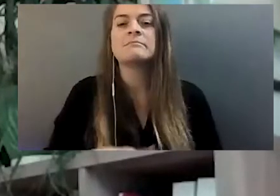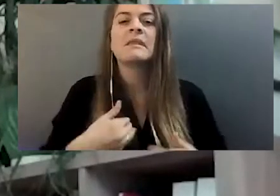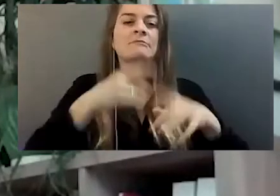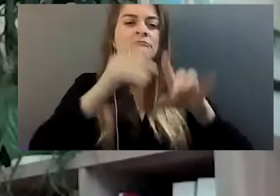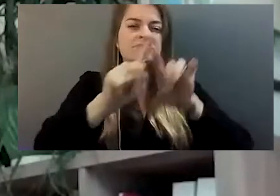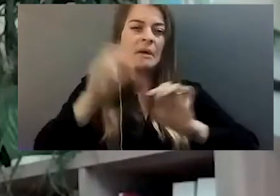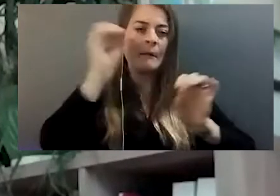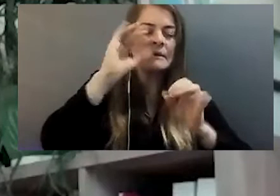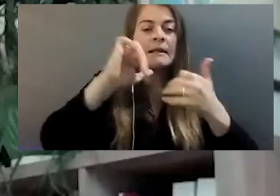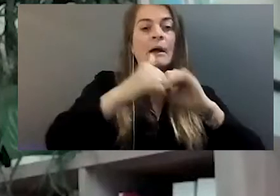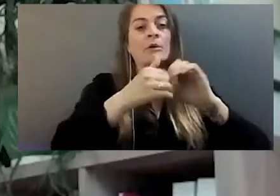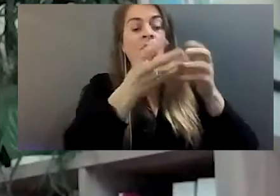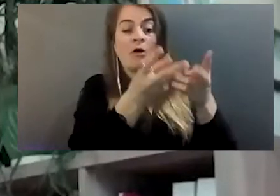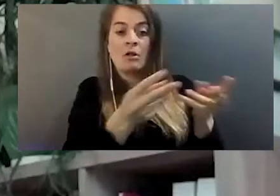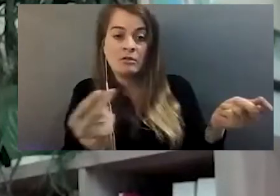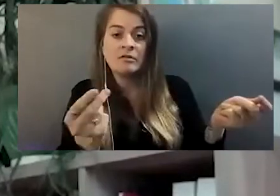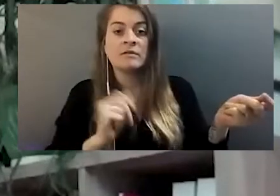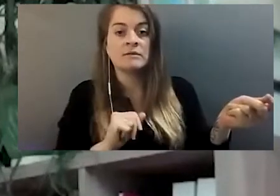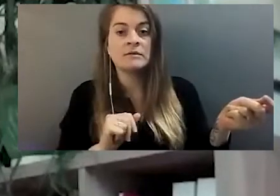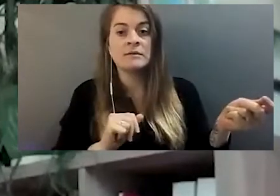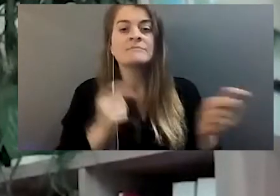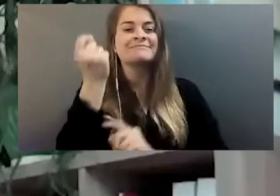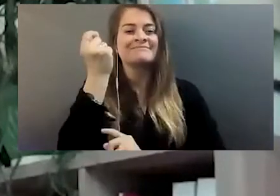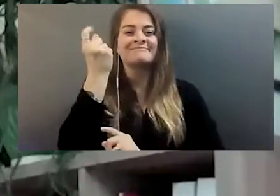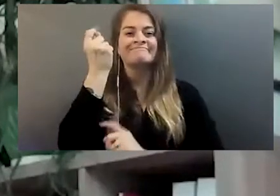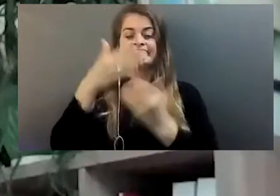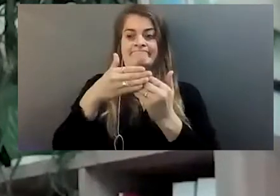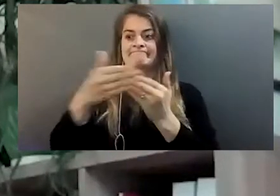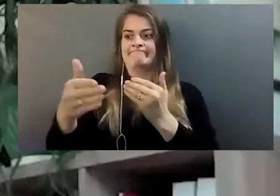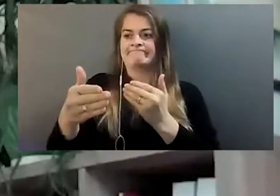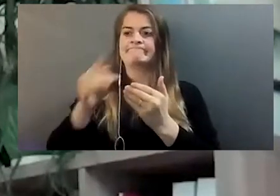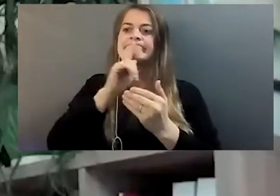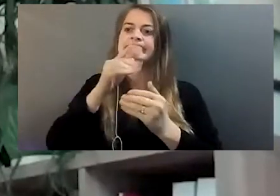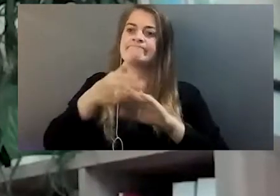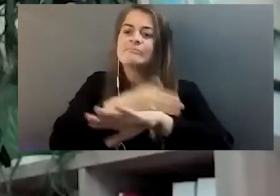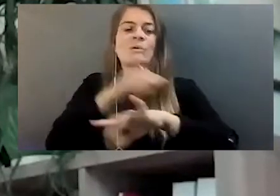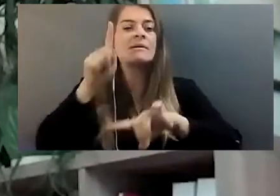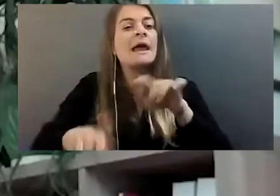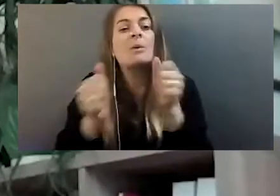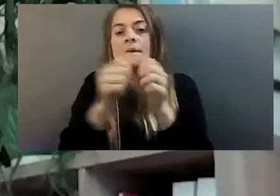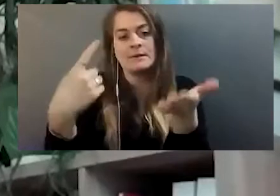on how to solve that crisis, but we can't move forward without being able to talk about it.